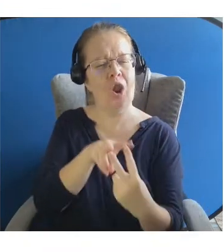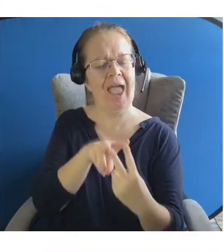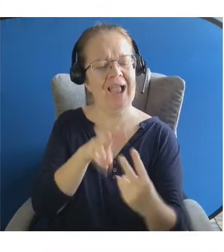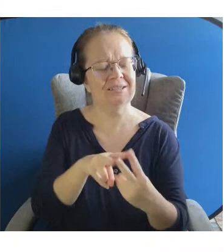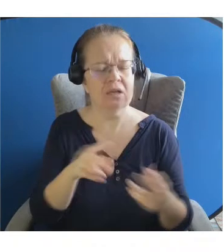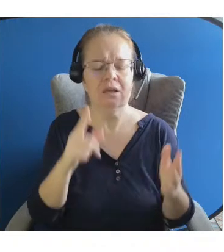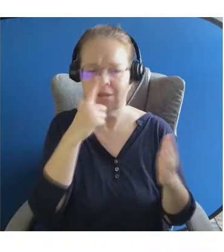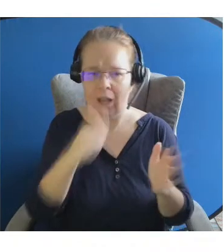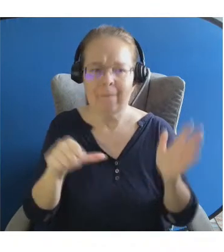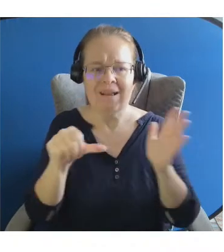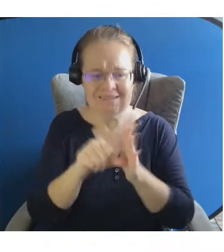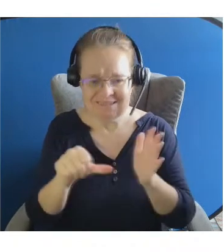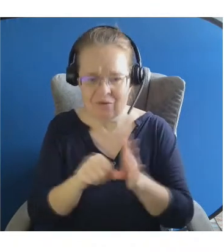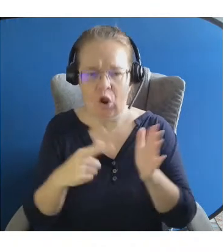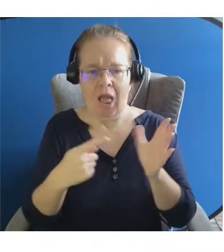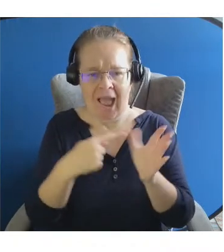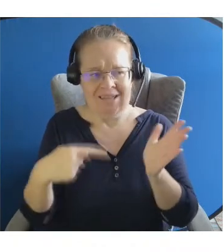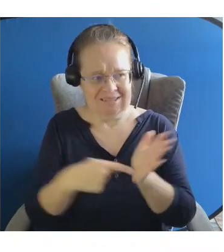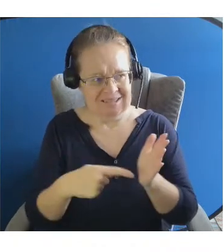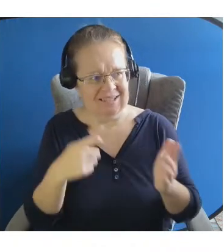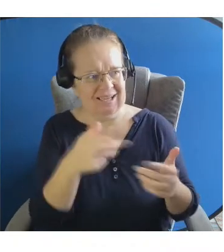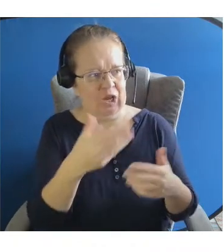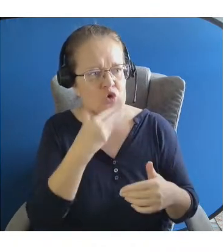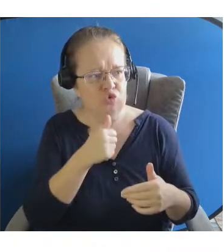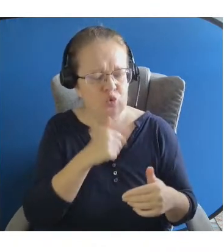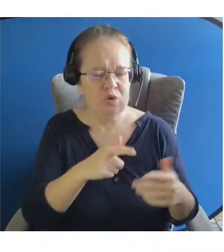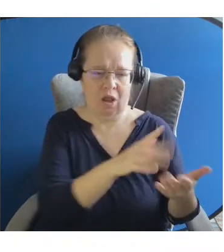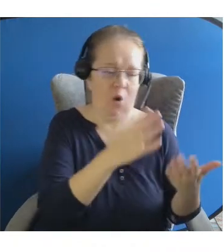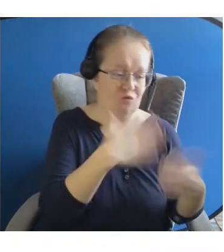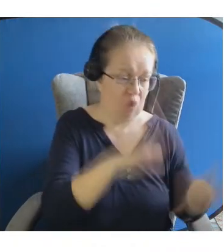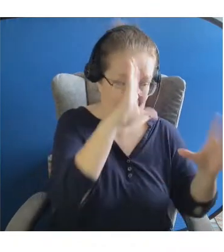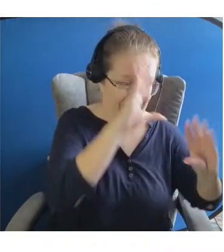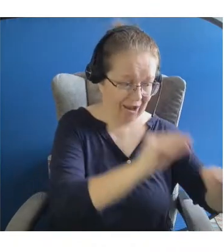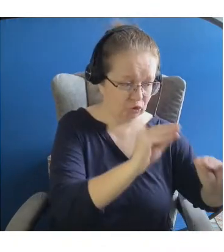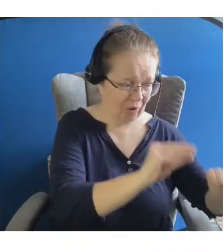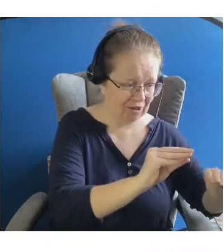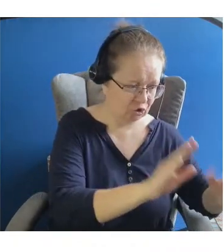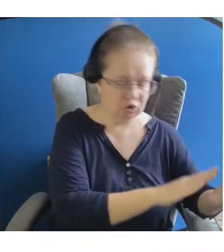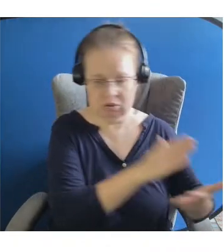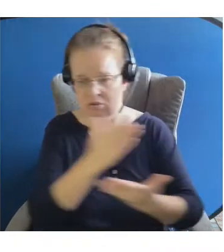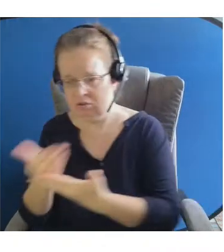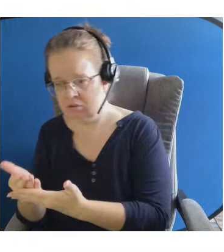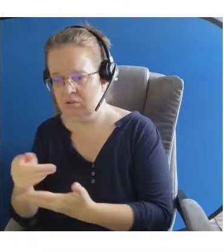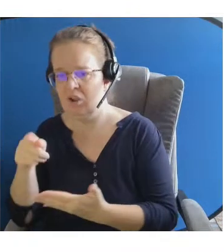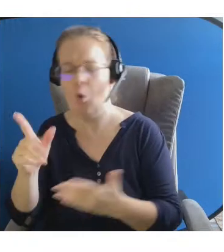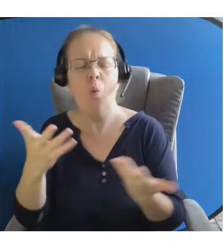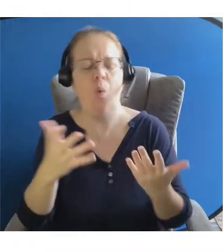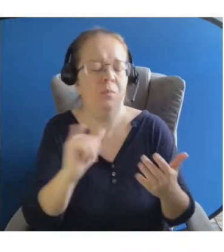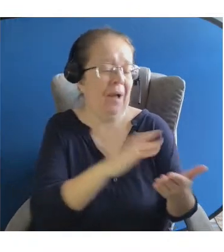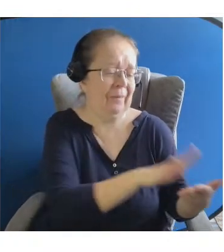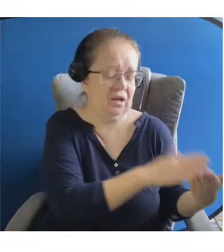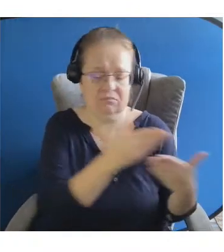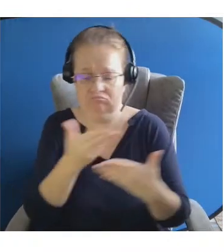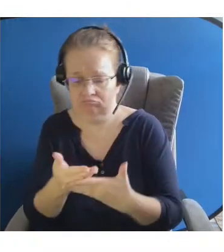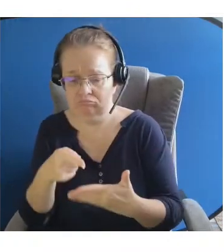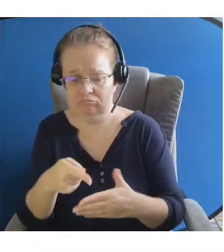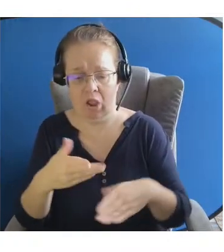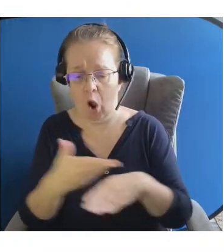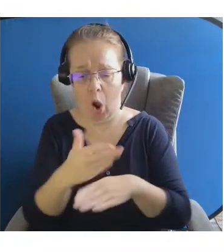for assistive technology users to transition from education system or a period of unemployment to the